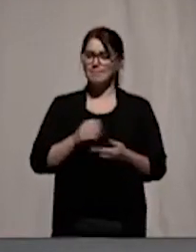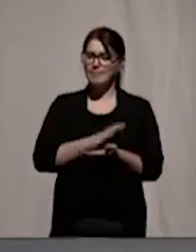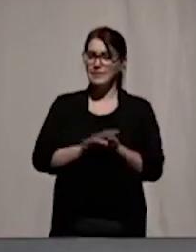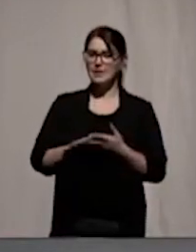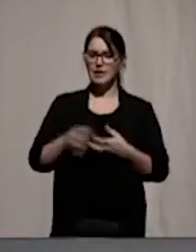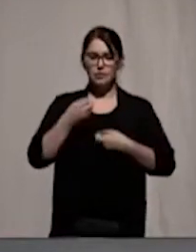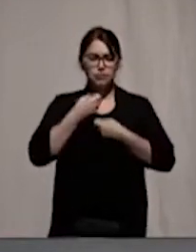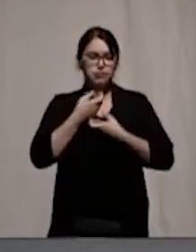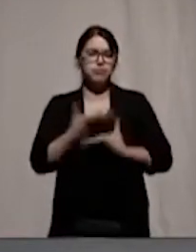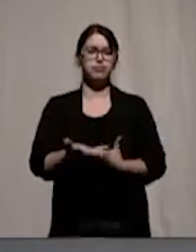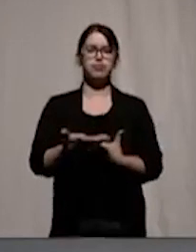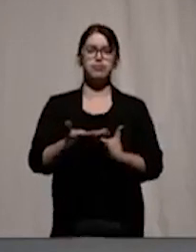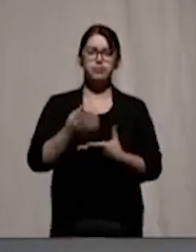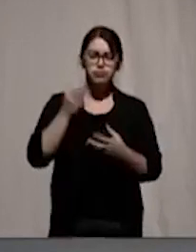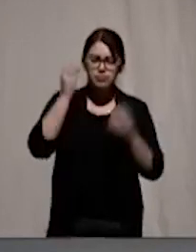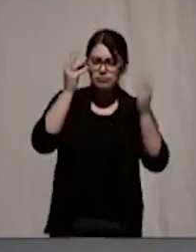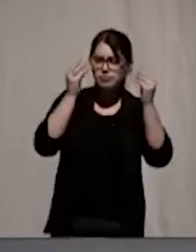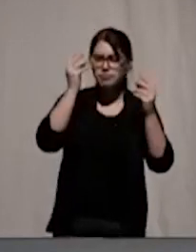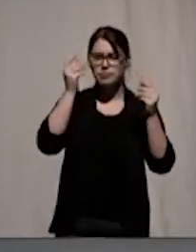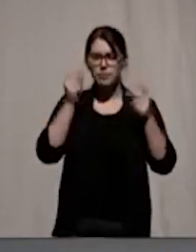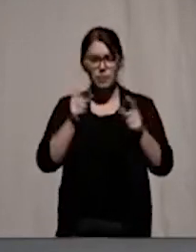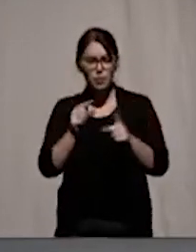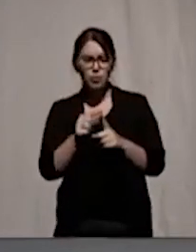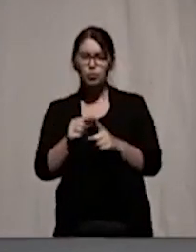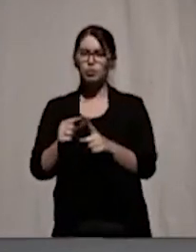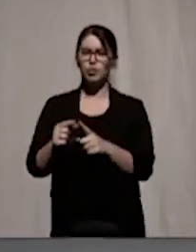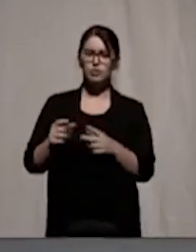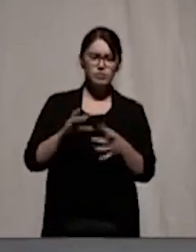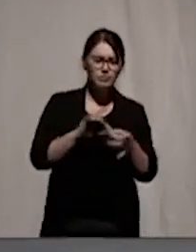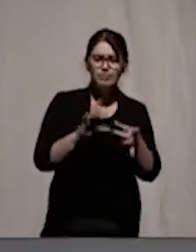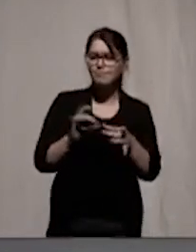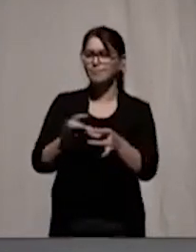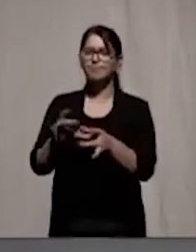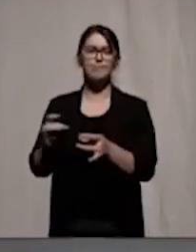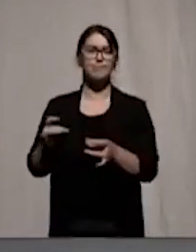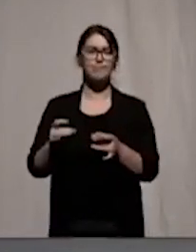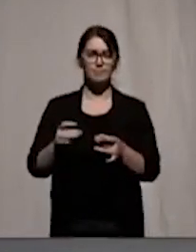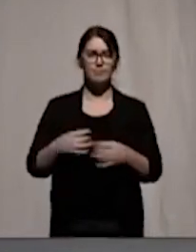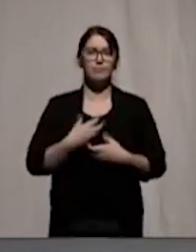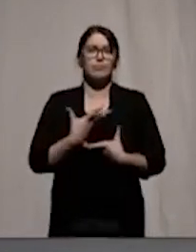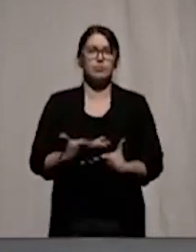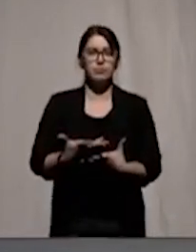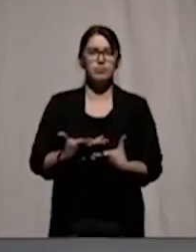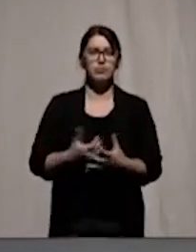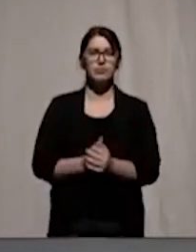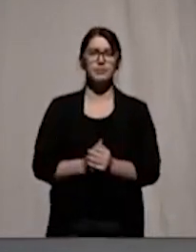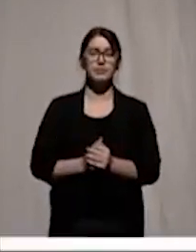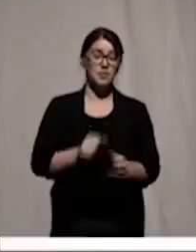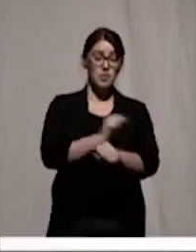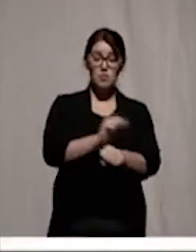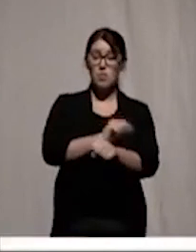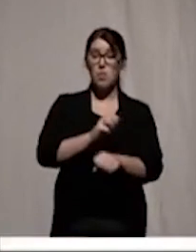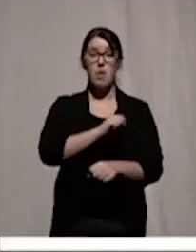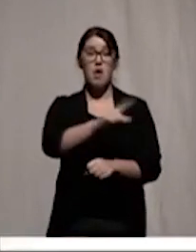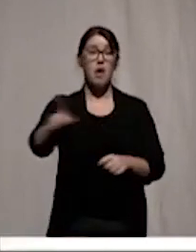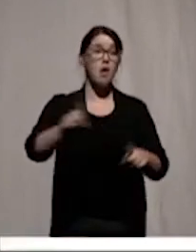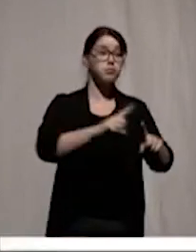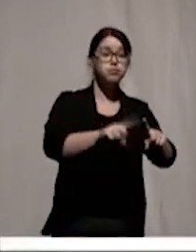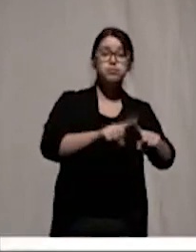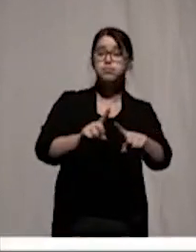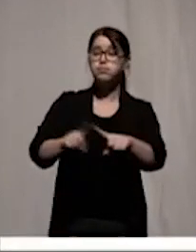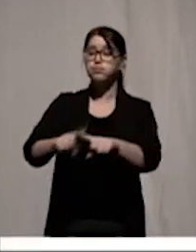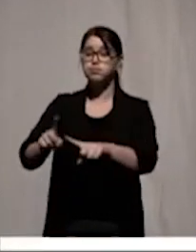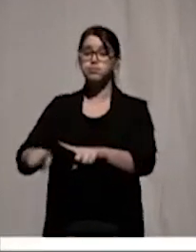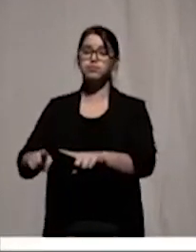to words. I mean, that's what you do in your career. That's what you do in your career. That's what you do in your career, all in different ways. But actually putting pen to